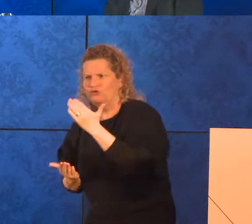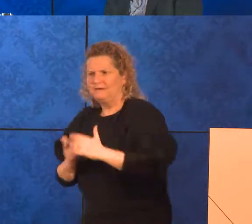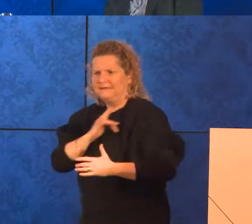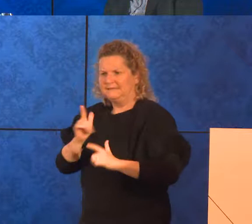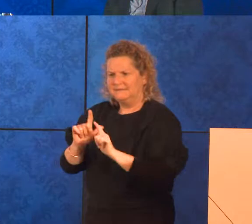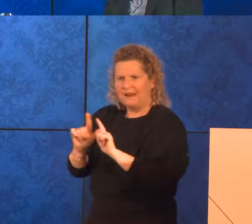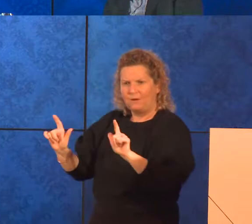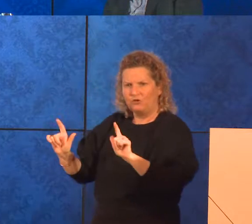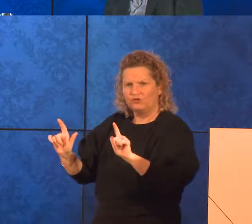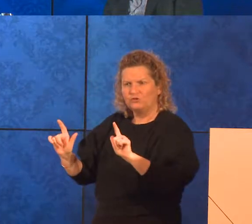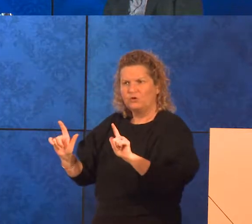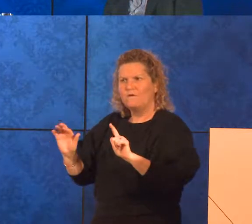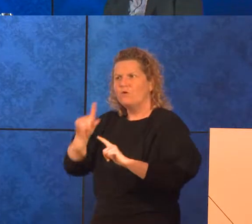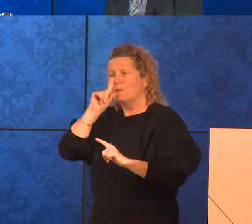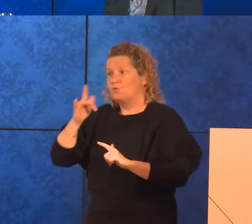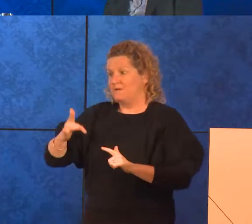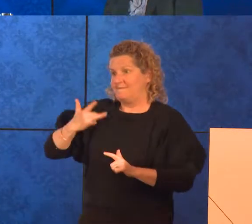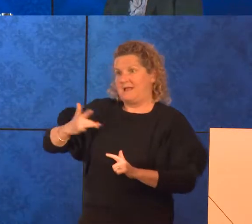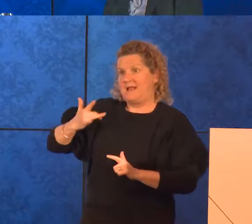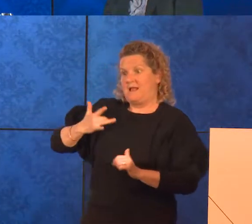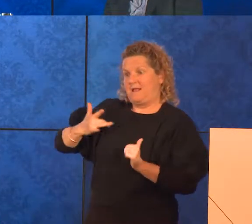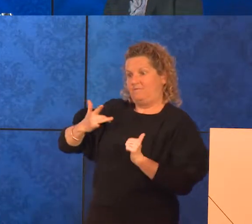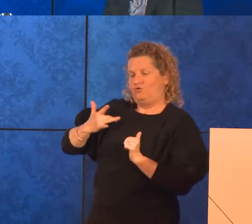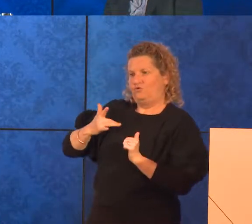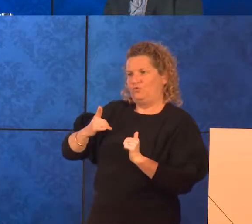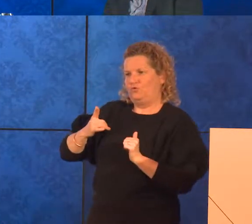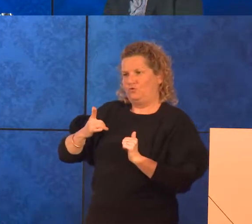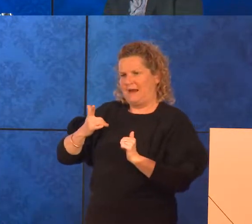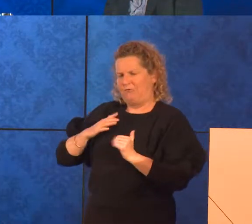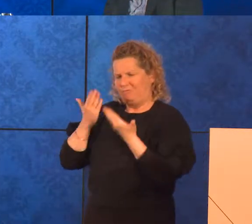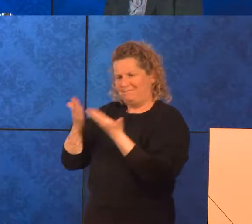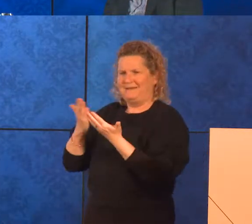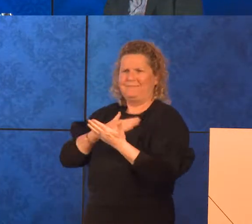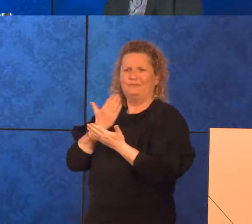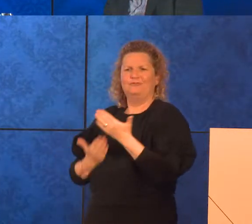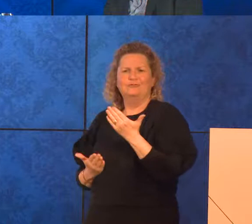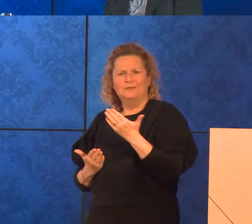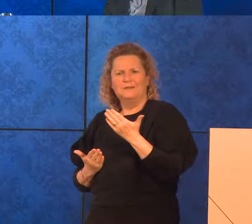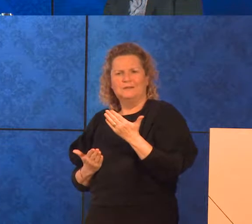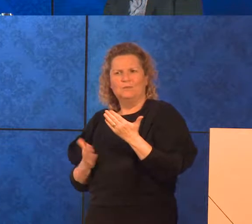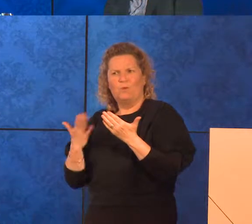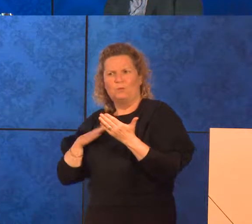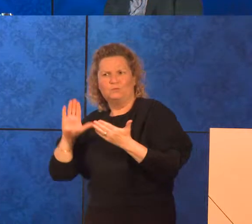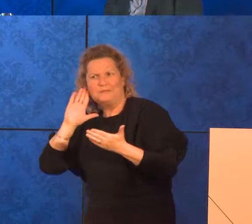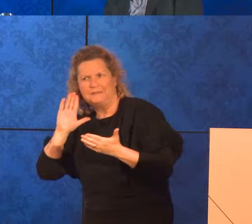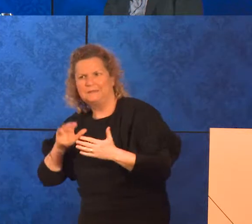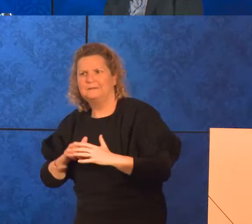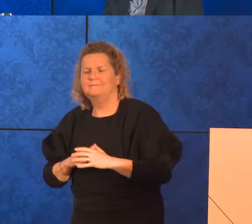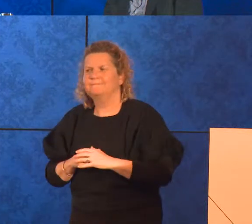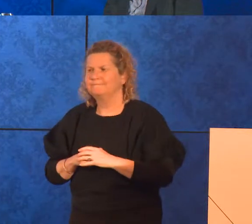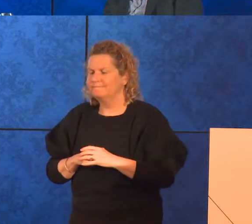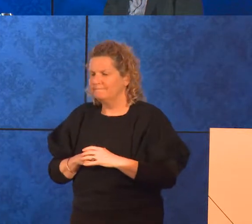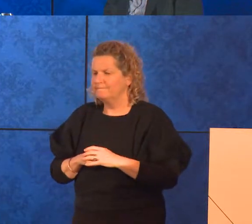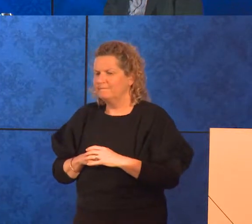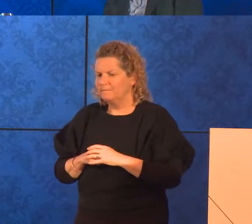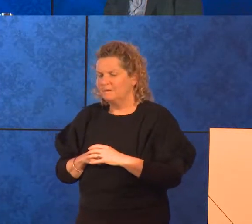what us as survivors, want to hear, and how to respect our story. And I think it's also about knowing your rights, so that it's okay